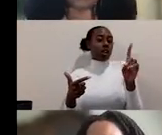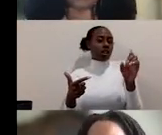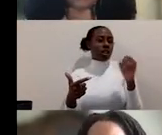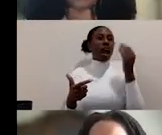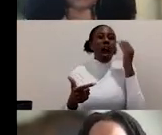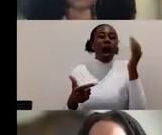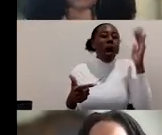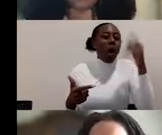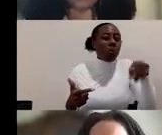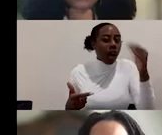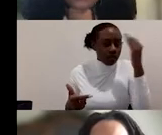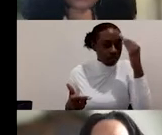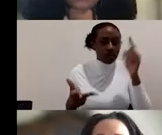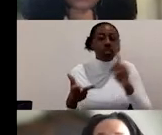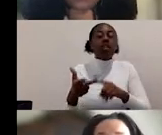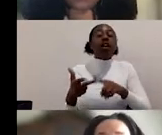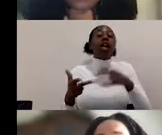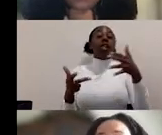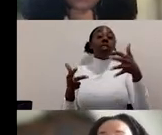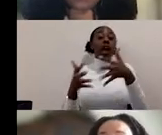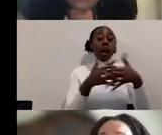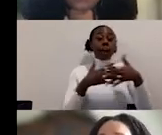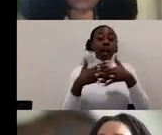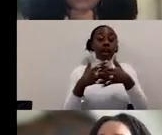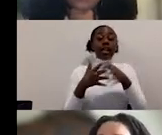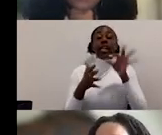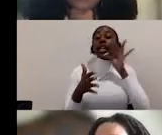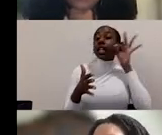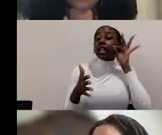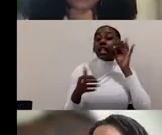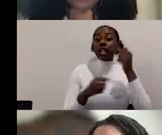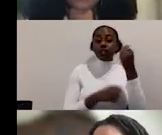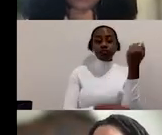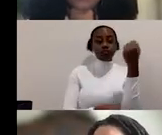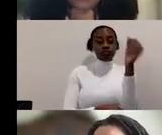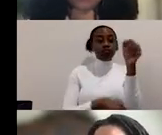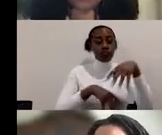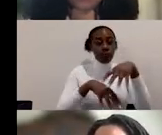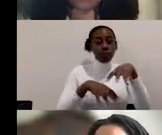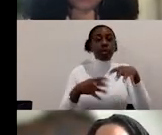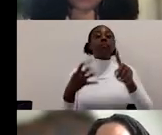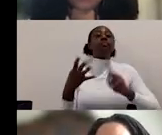Indian Movement, Reverend Dr. MLK Jr.,